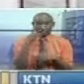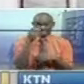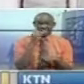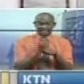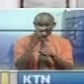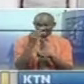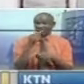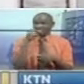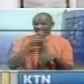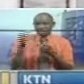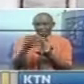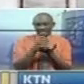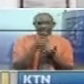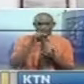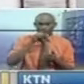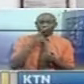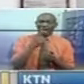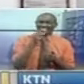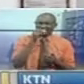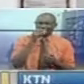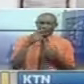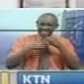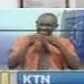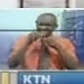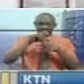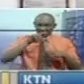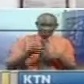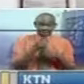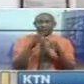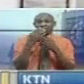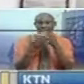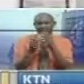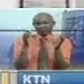2013, they collected 160,000 units and